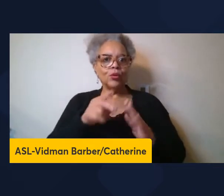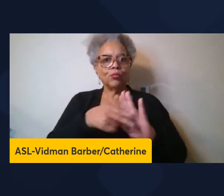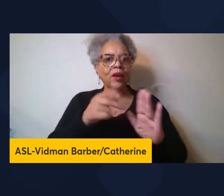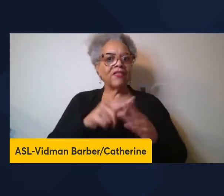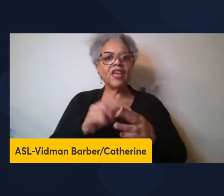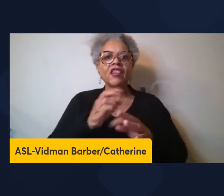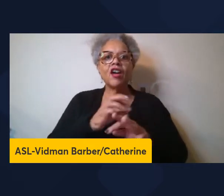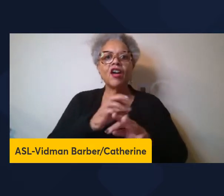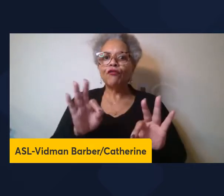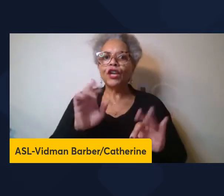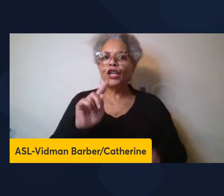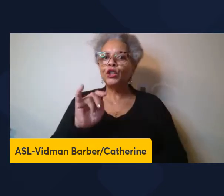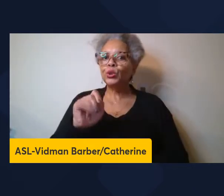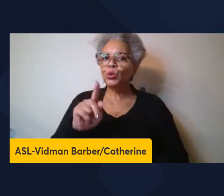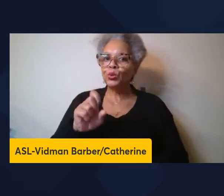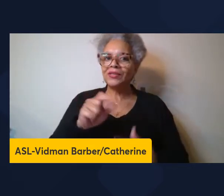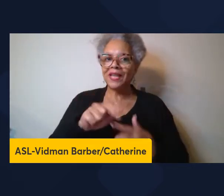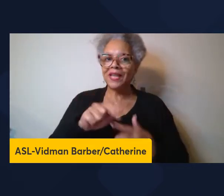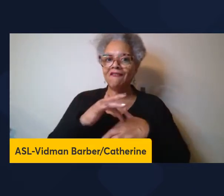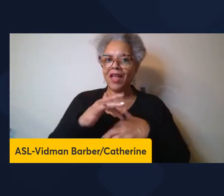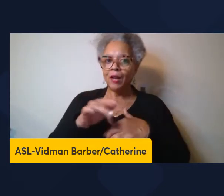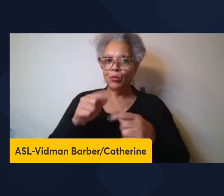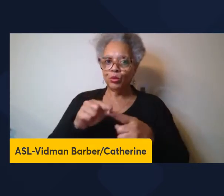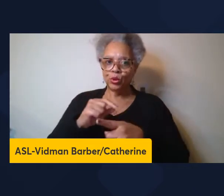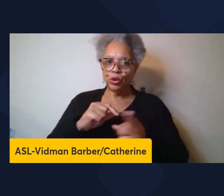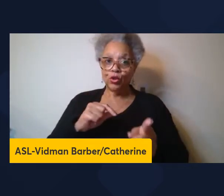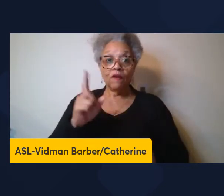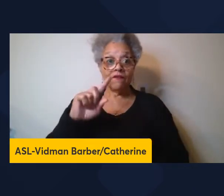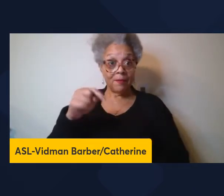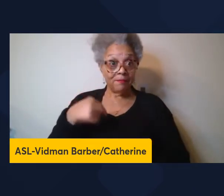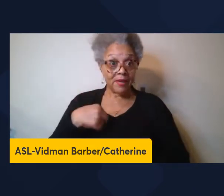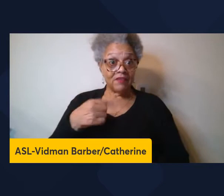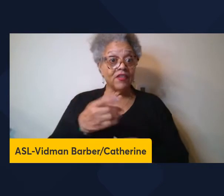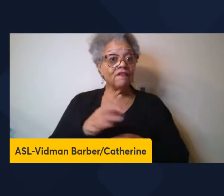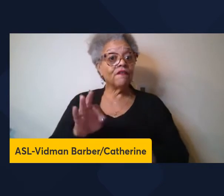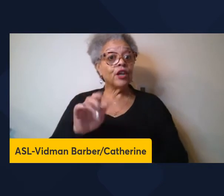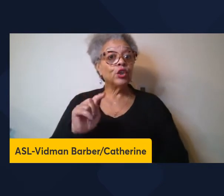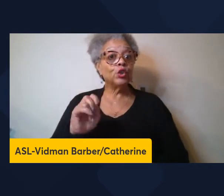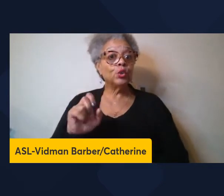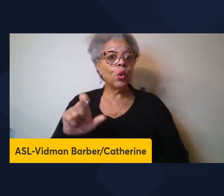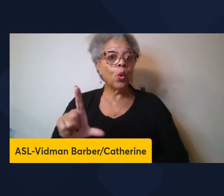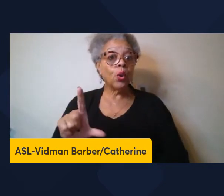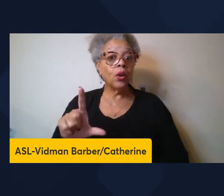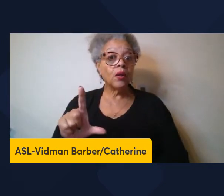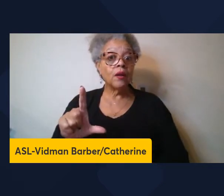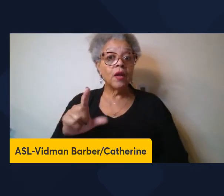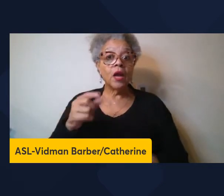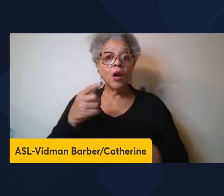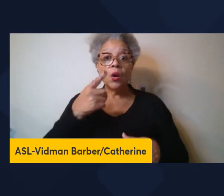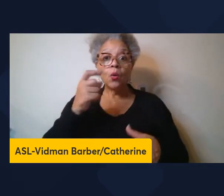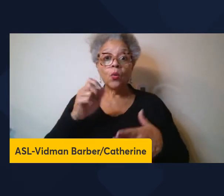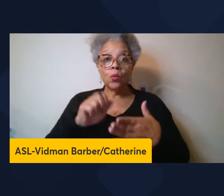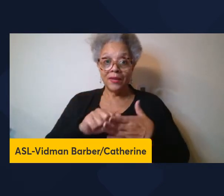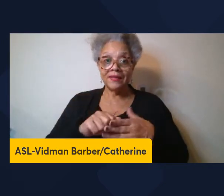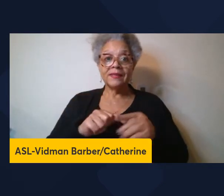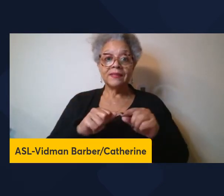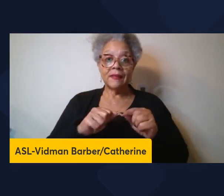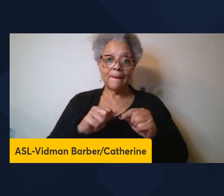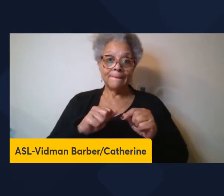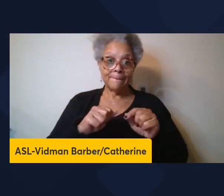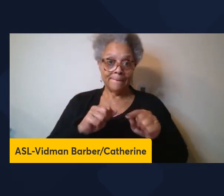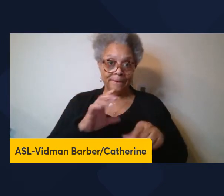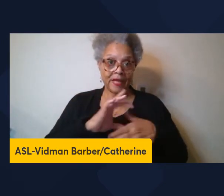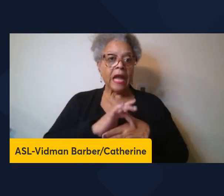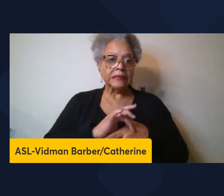easily available to you. And for me, that free tool was LinkedIn. All right. So